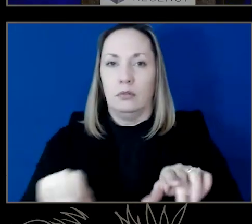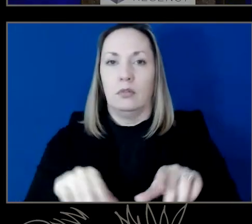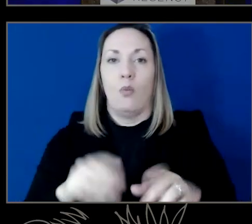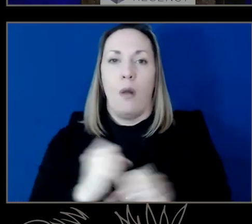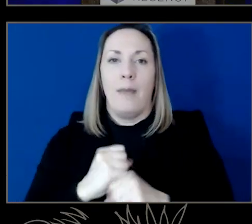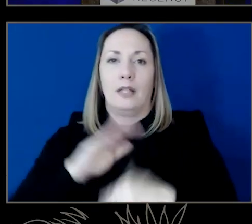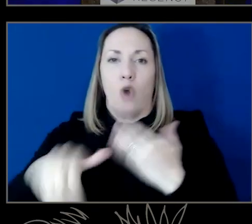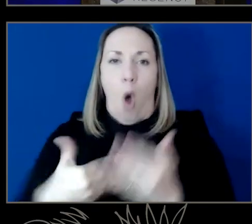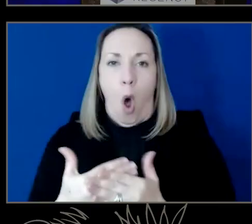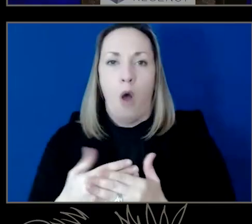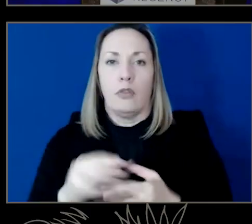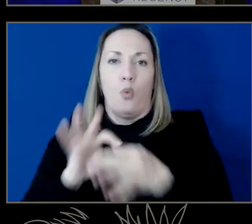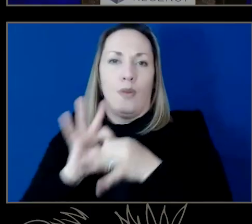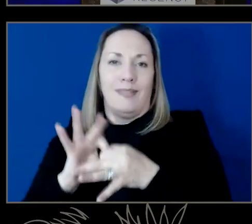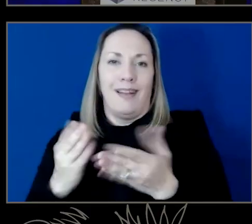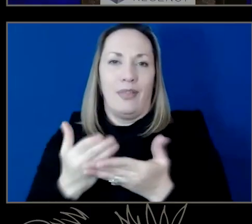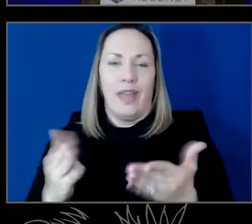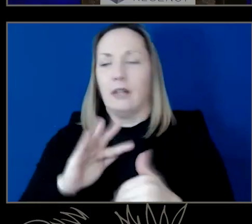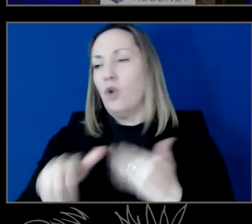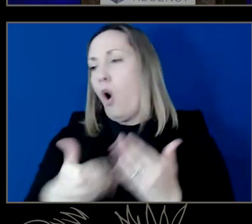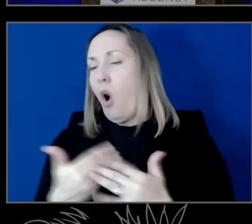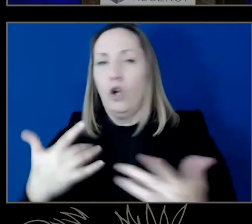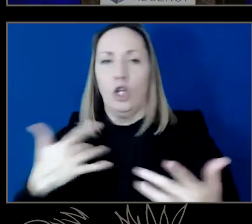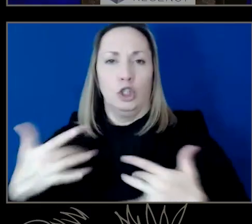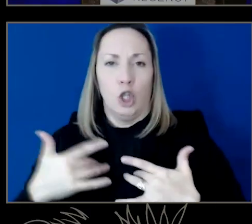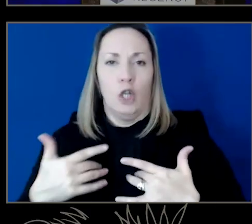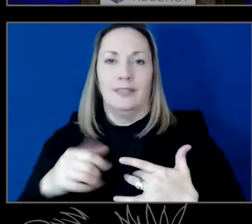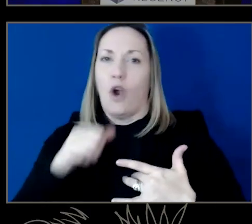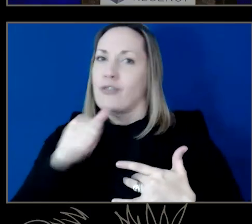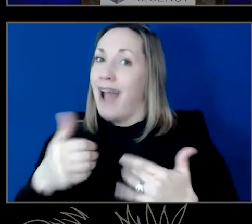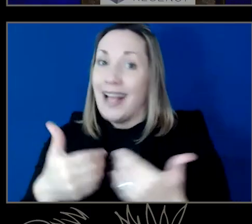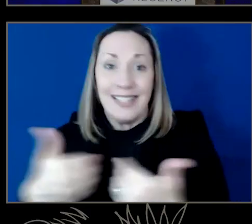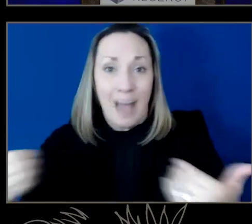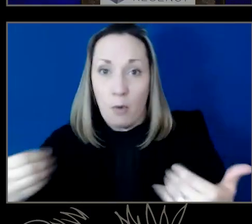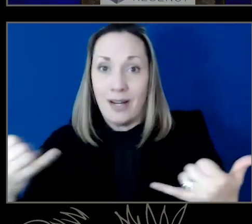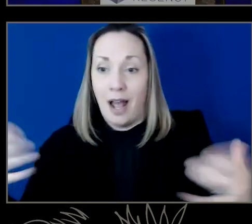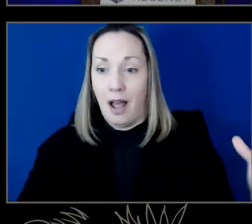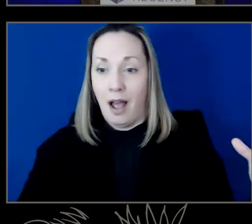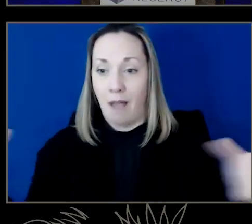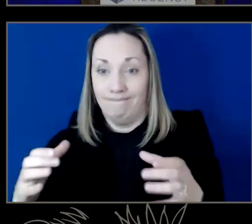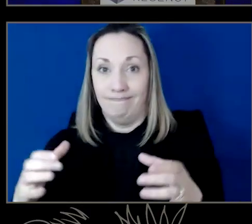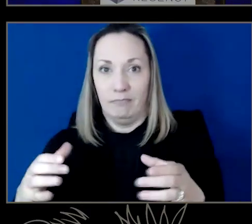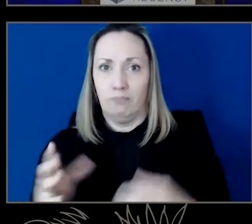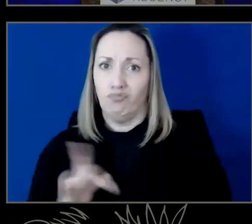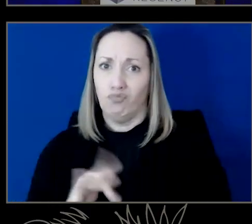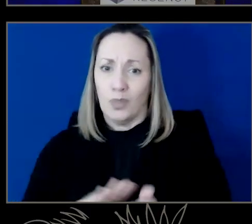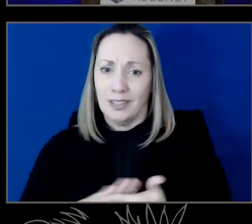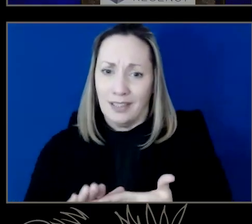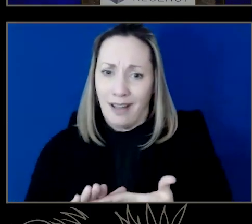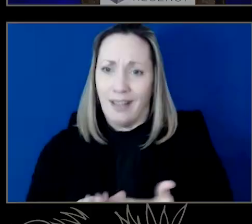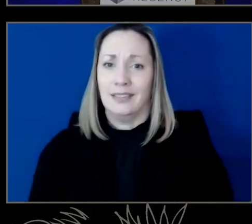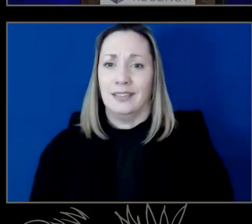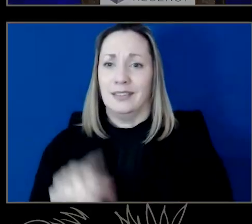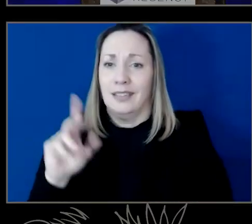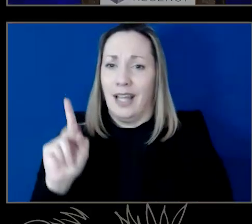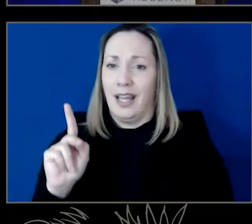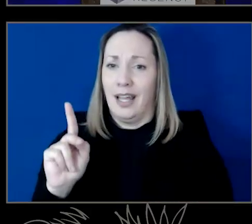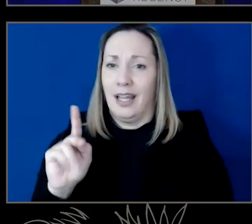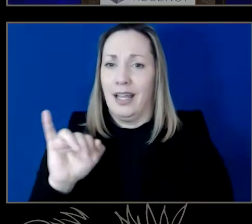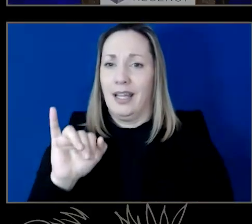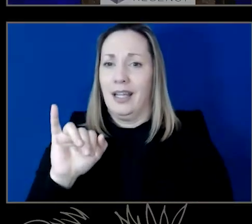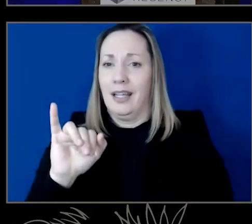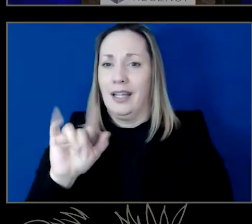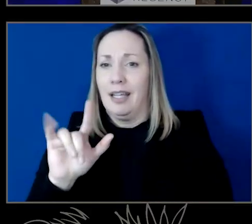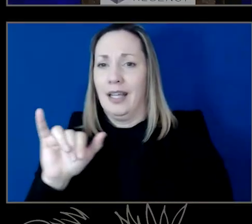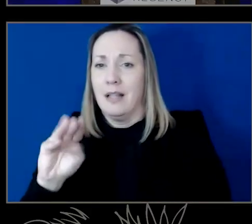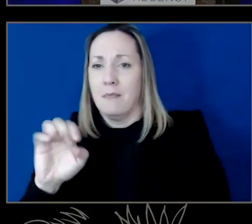makes all the related things, all the concerns aren't separated anymore. They're all together, which is really nice. And Killaman, who's a really big part of the Remix community, created the